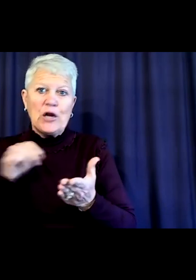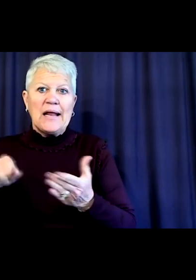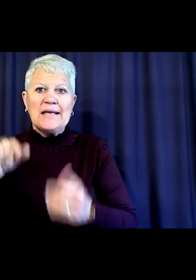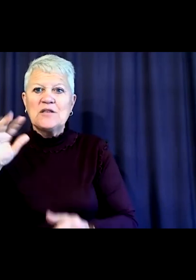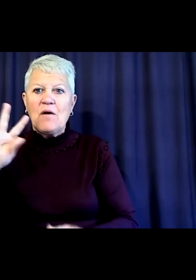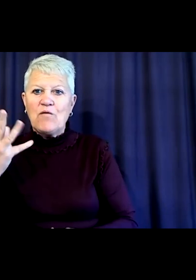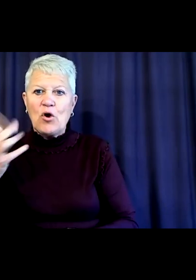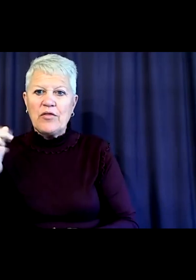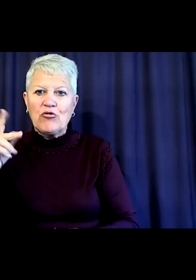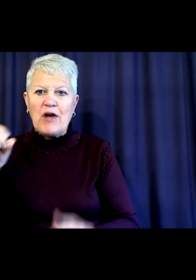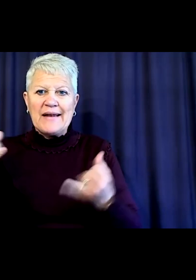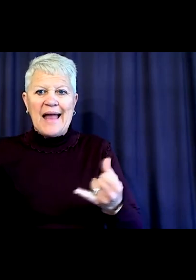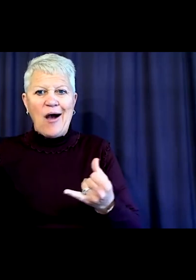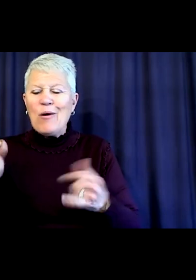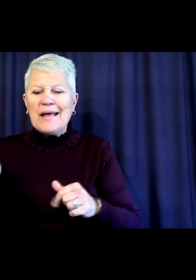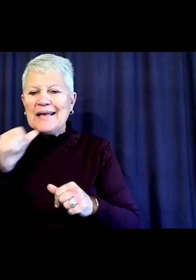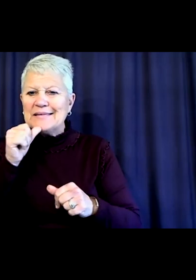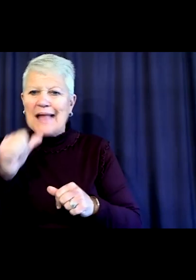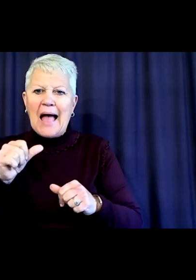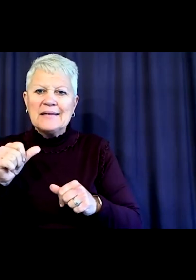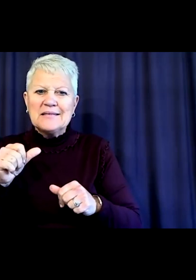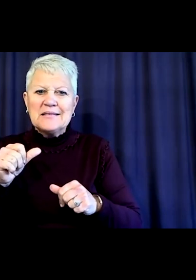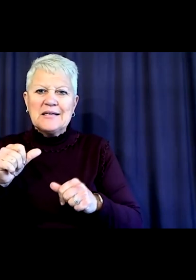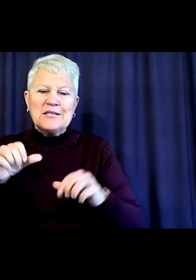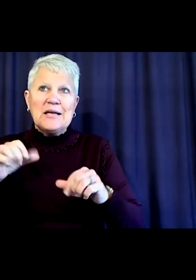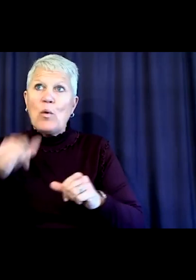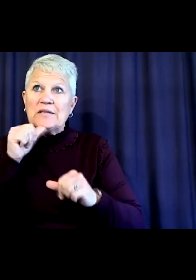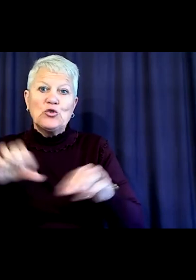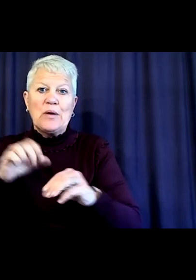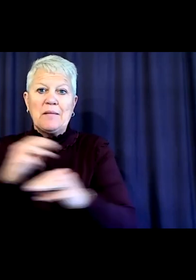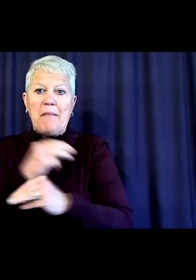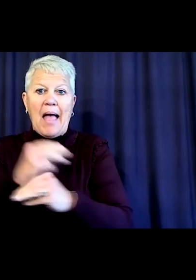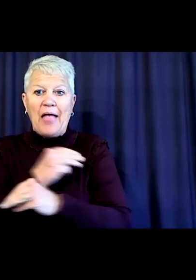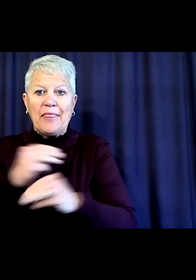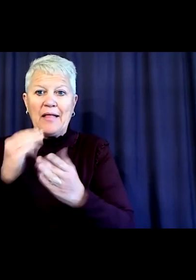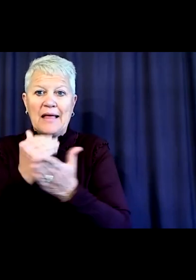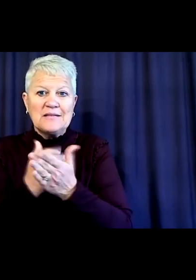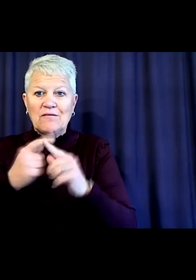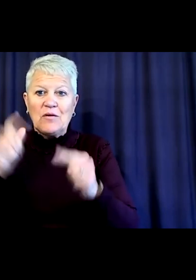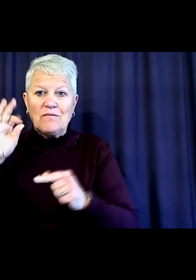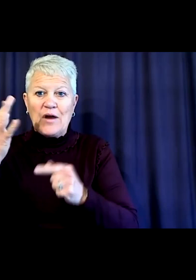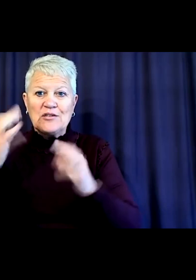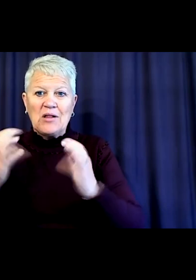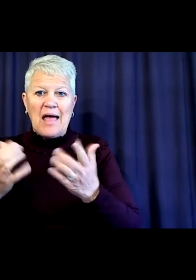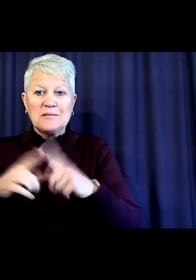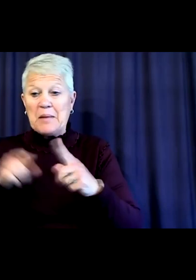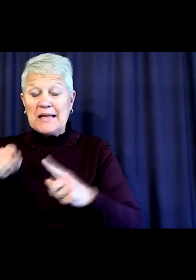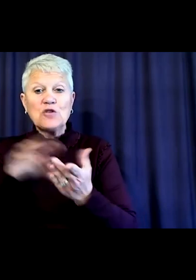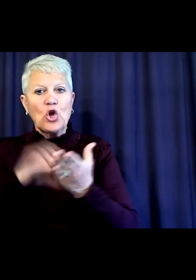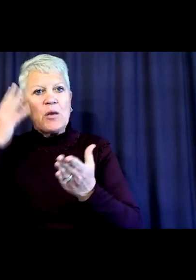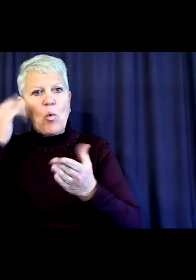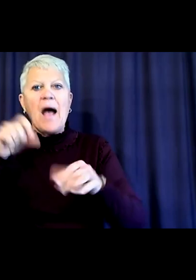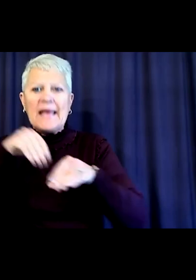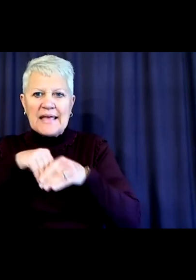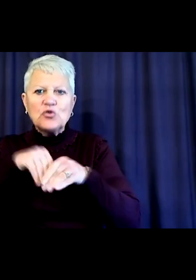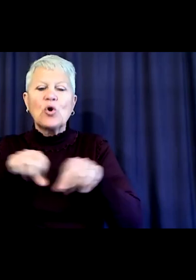now, and he wasn't doing maybe his math lesson or French class, but he was learning why indoor shoes